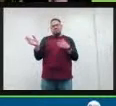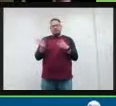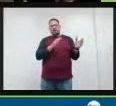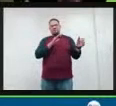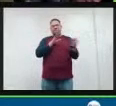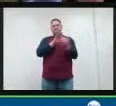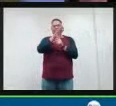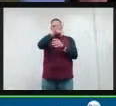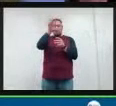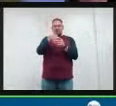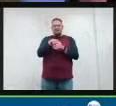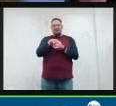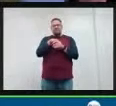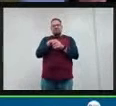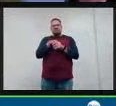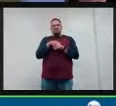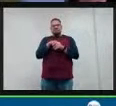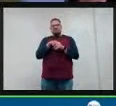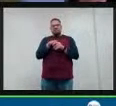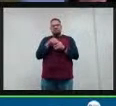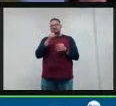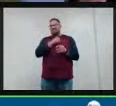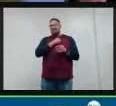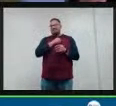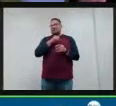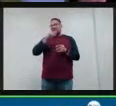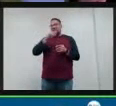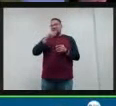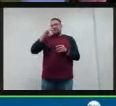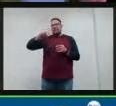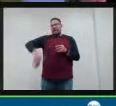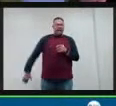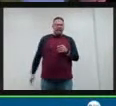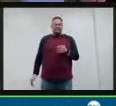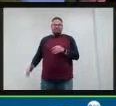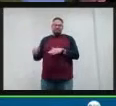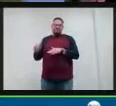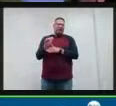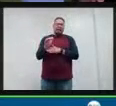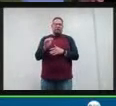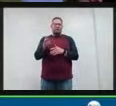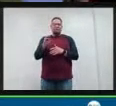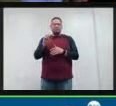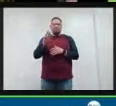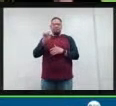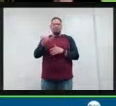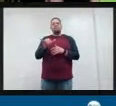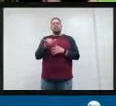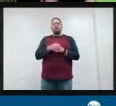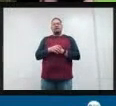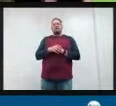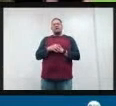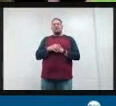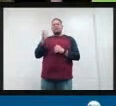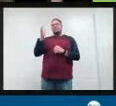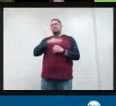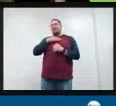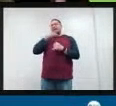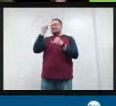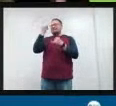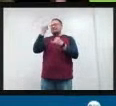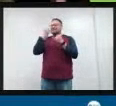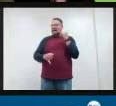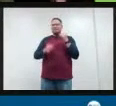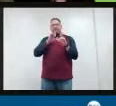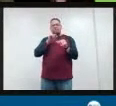participate. Oh, I'm sorry. It must be getting late. Yeah, Marty. This is my last question or comment for